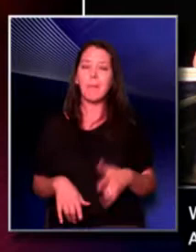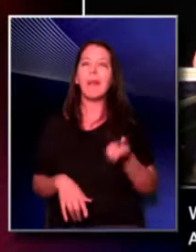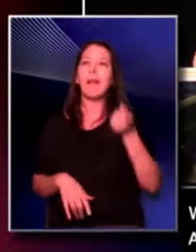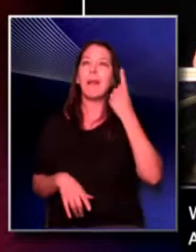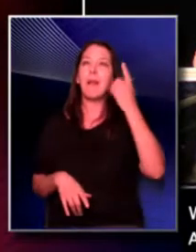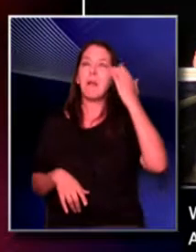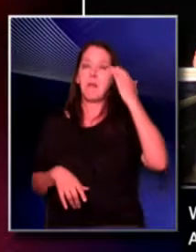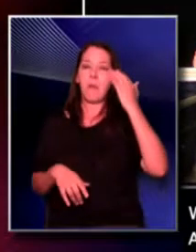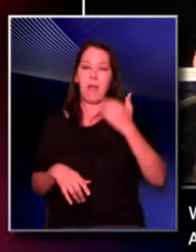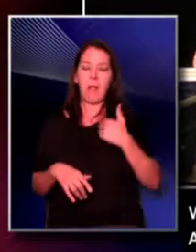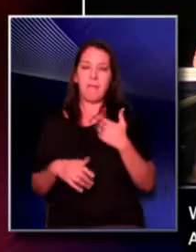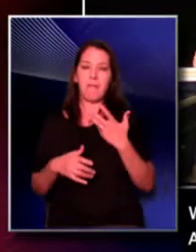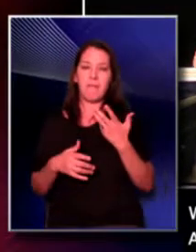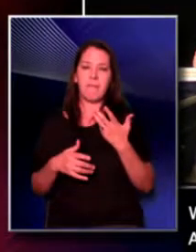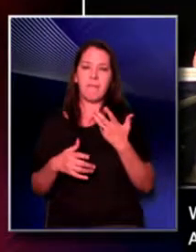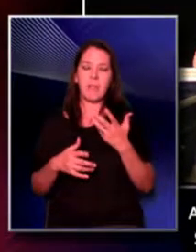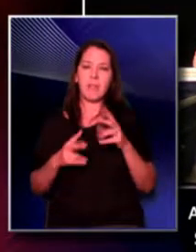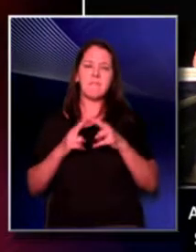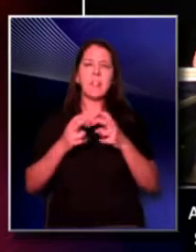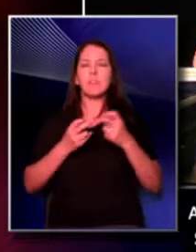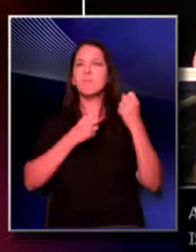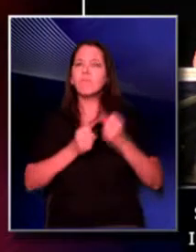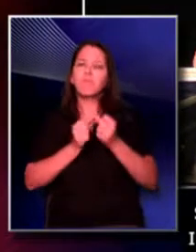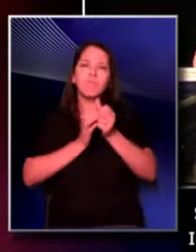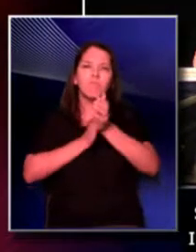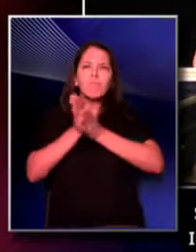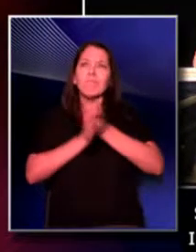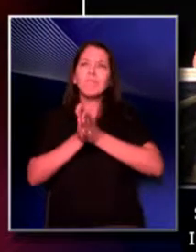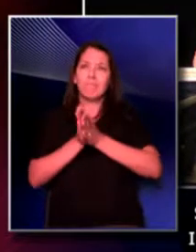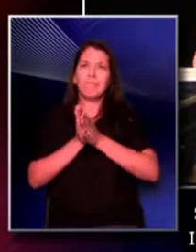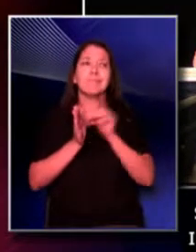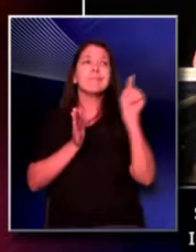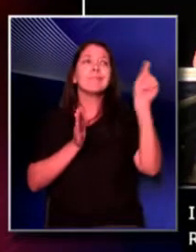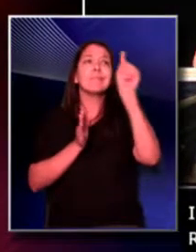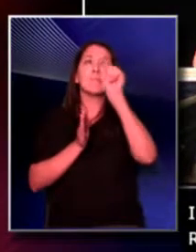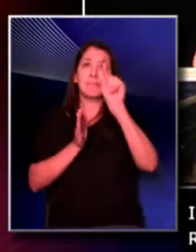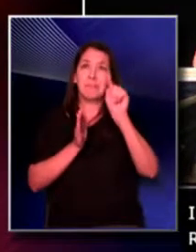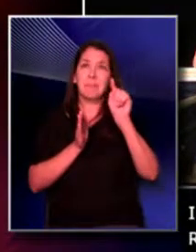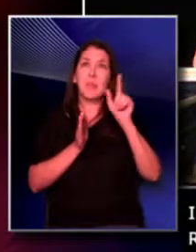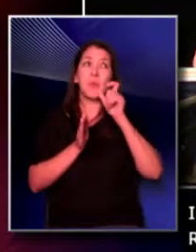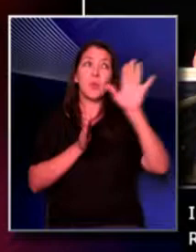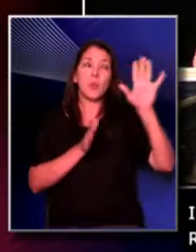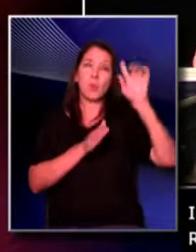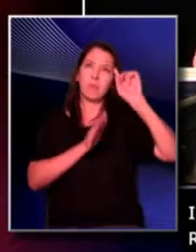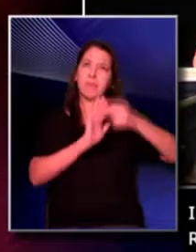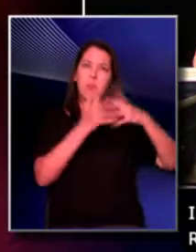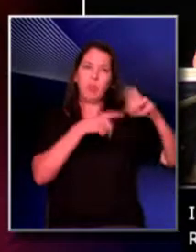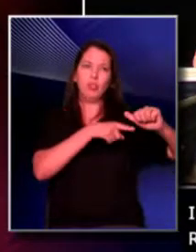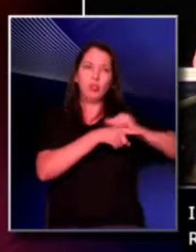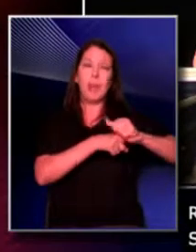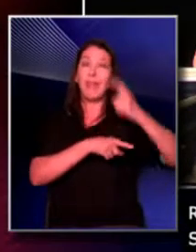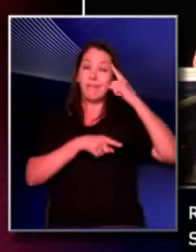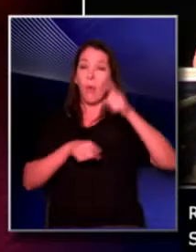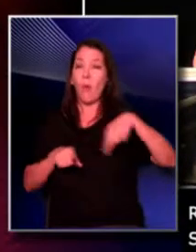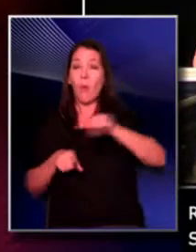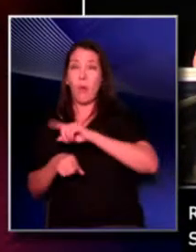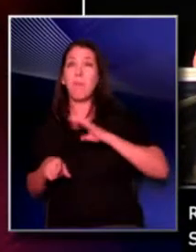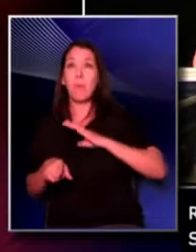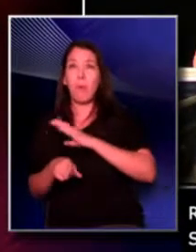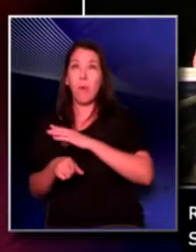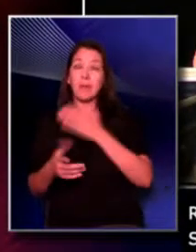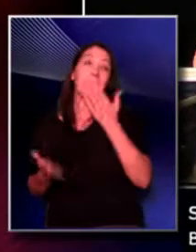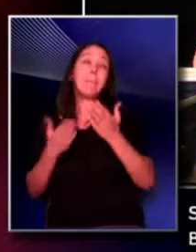very robust outside training specifically for governing boards. I think that